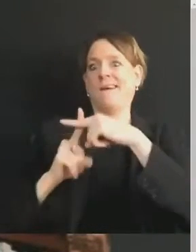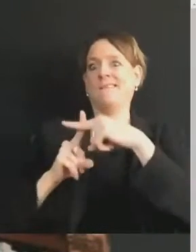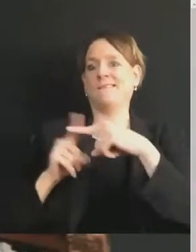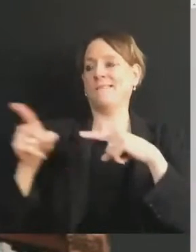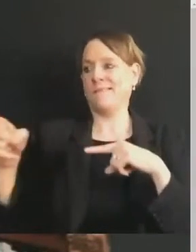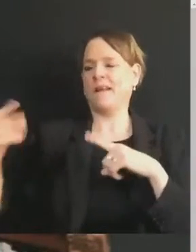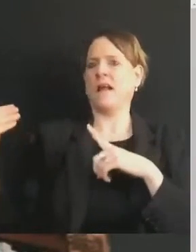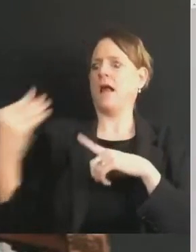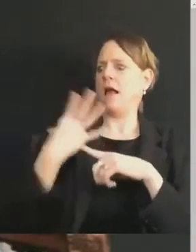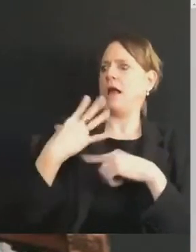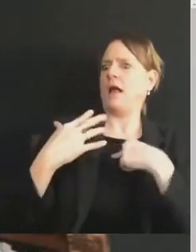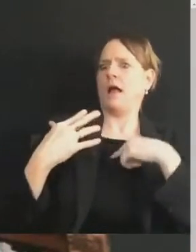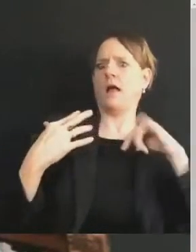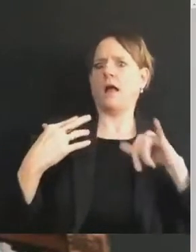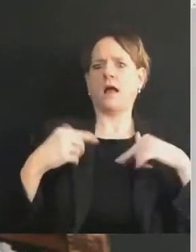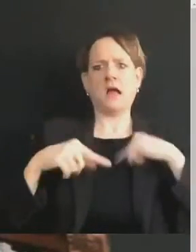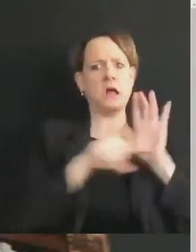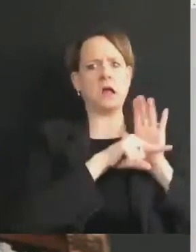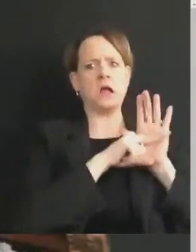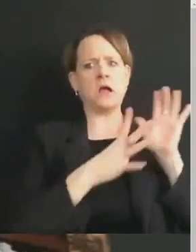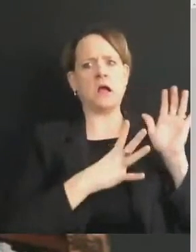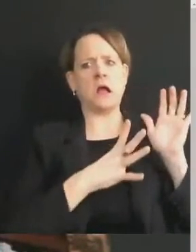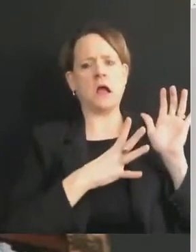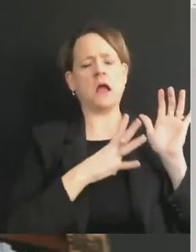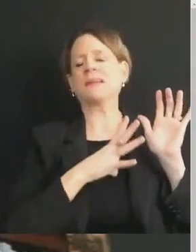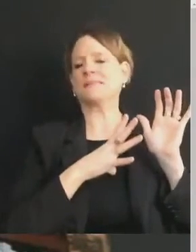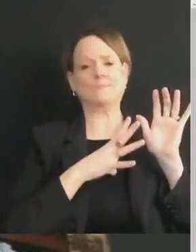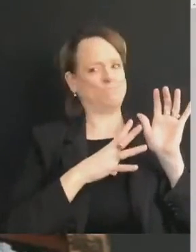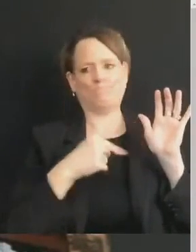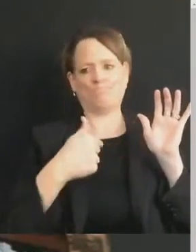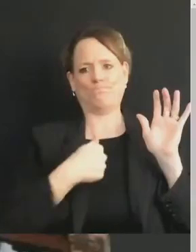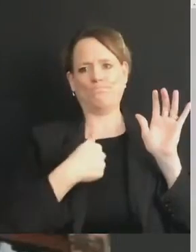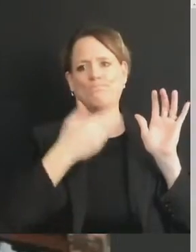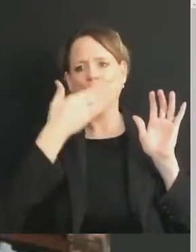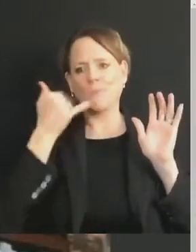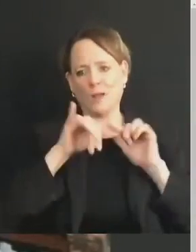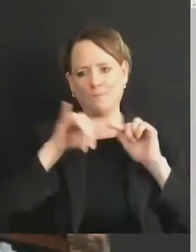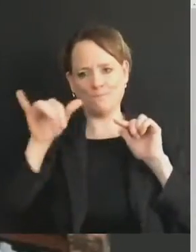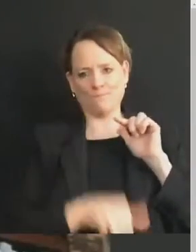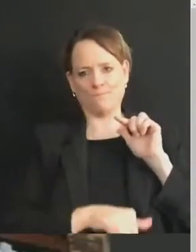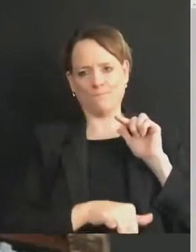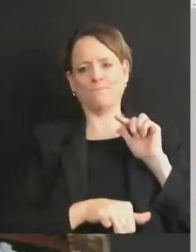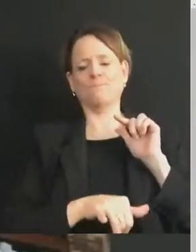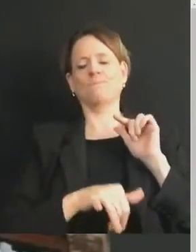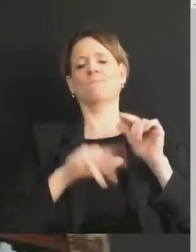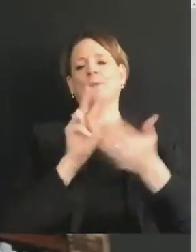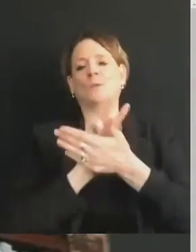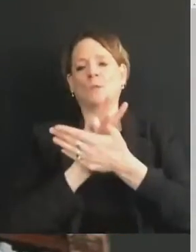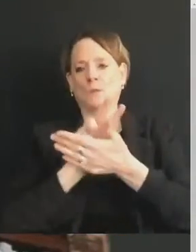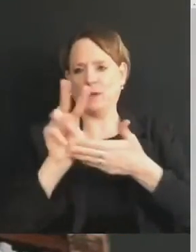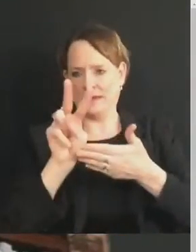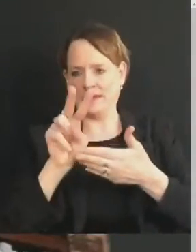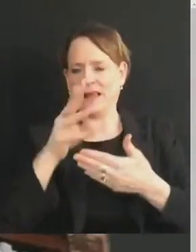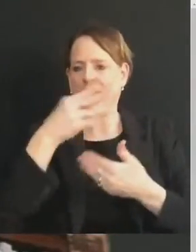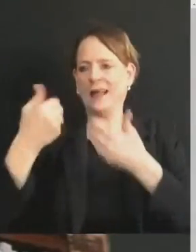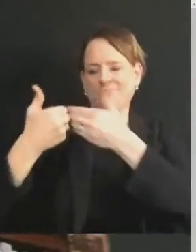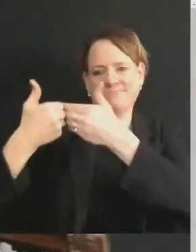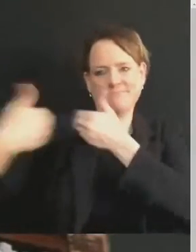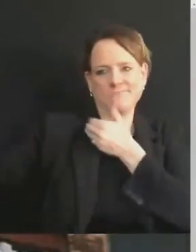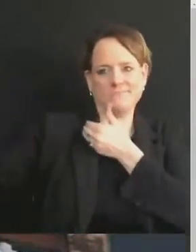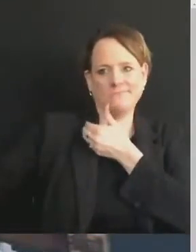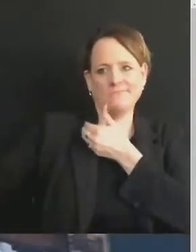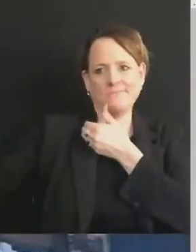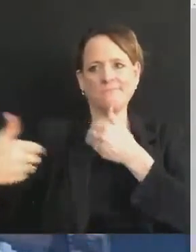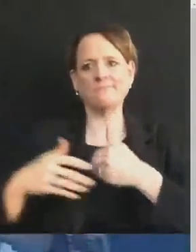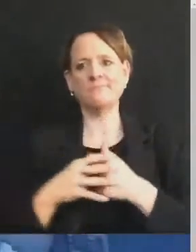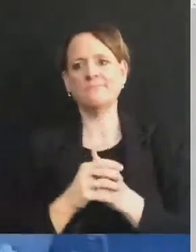related to the testing and contact tracing and isolation that we have to communicate to people. Thank you, Matt.